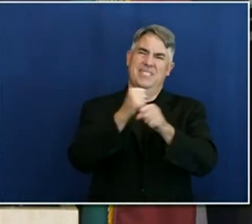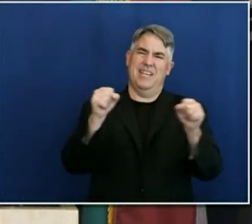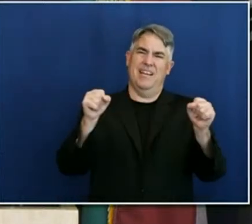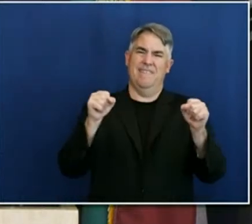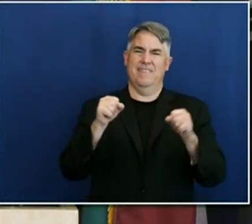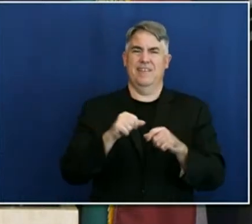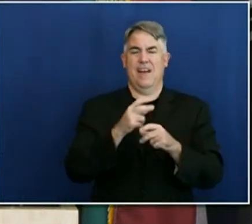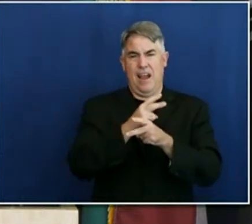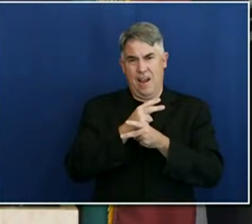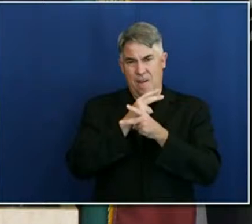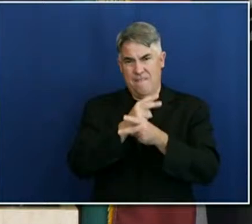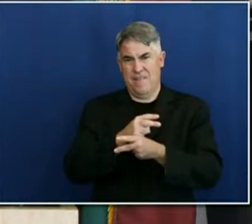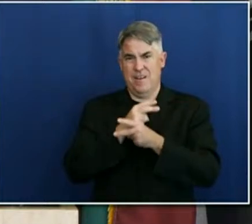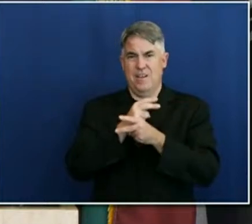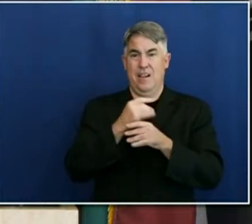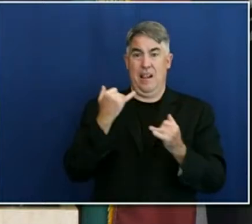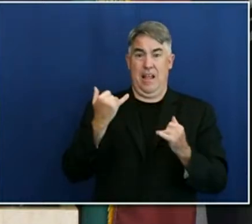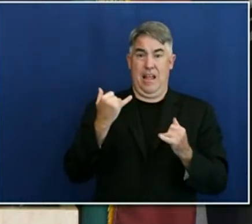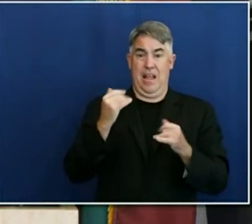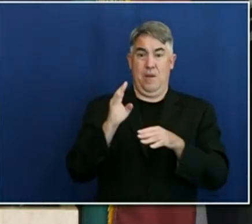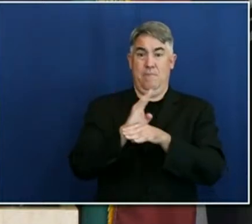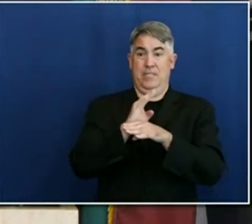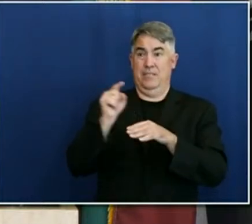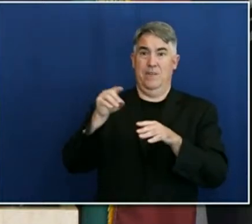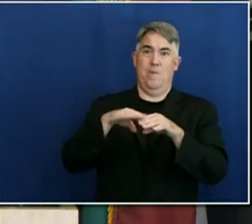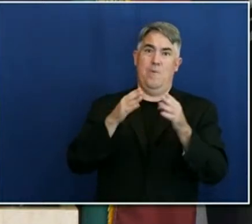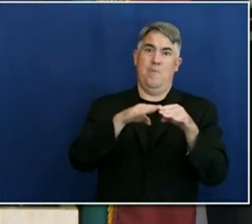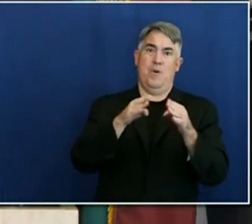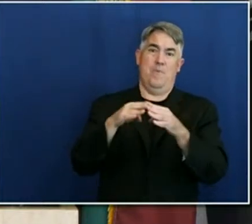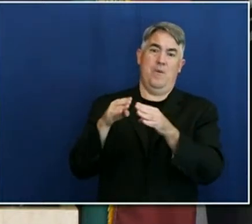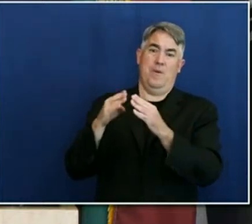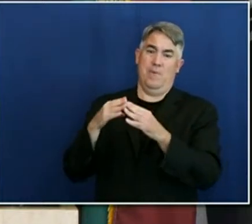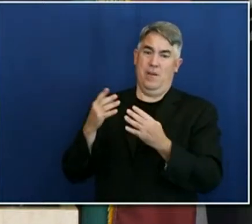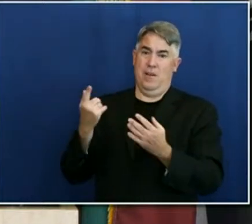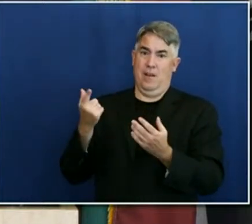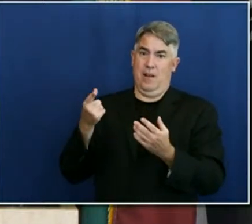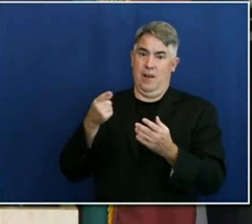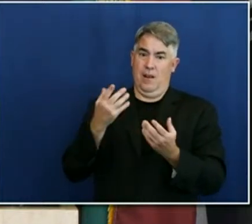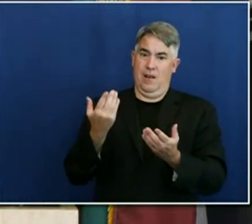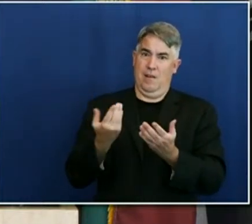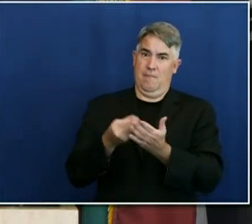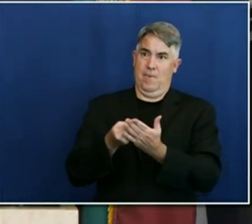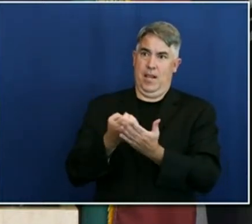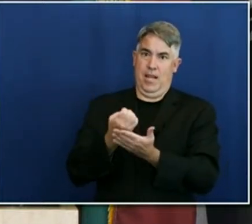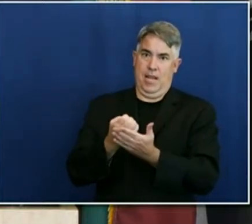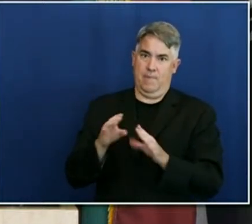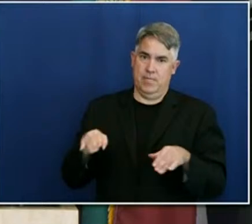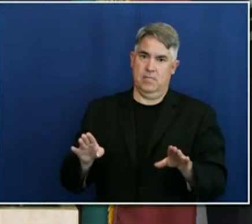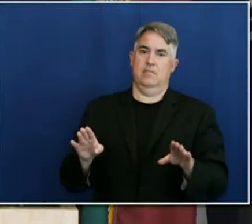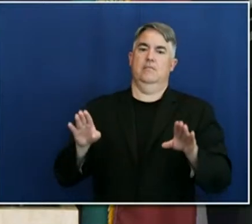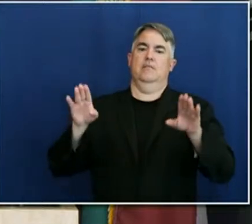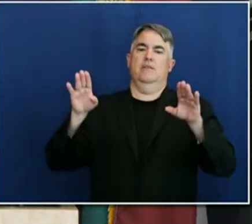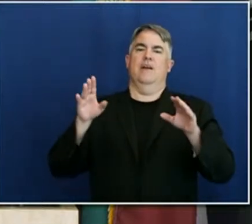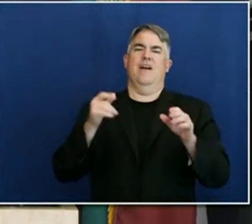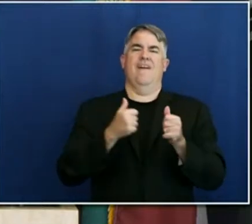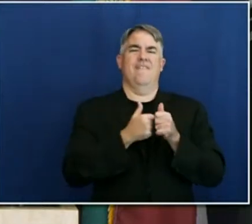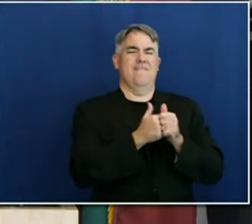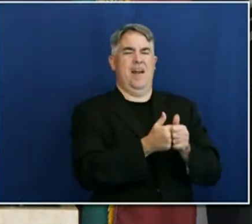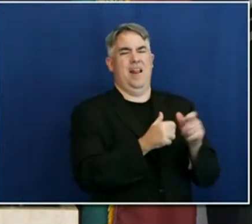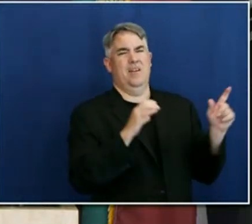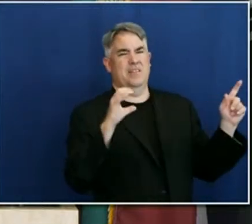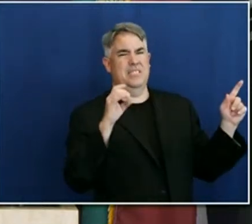running. But, you know, we think most folks, by and large, are going to continue to follow the guidance because they understand why it's